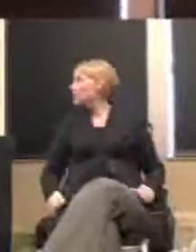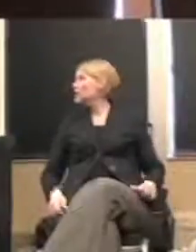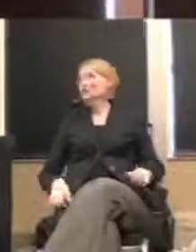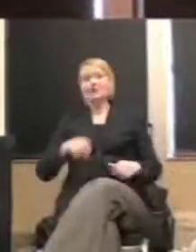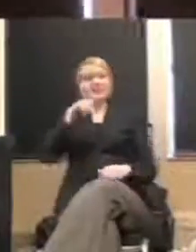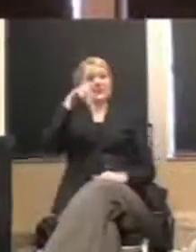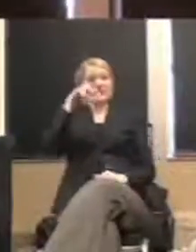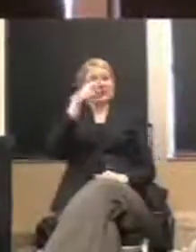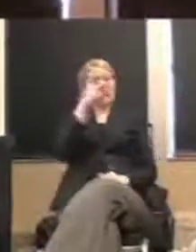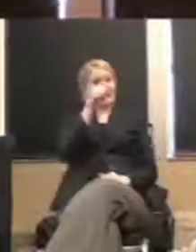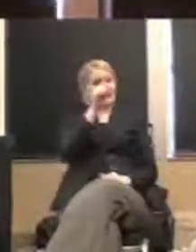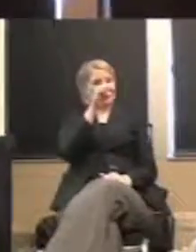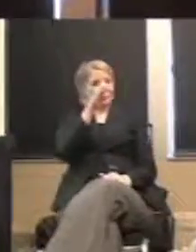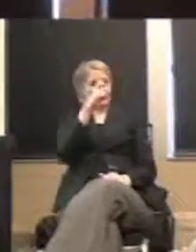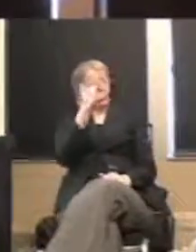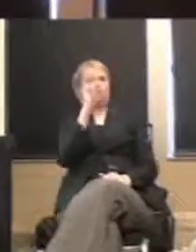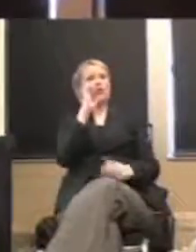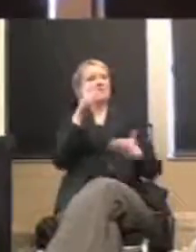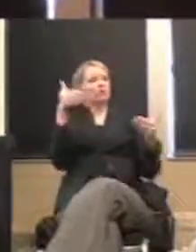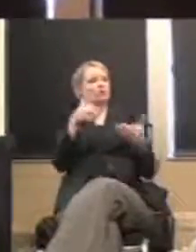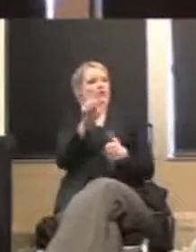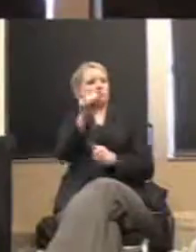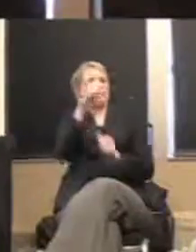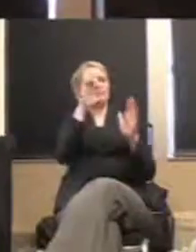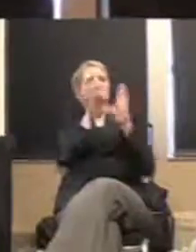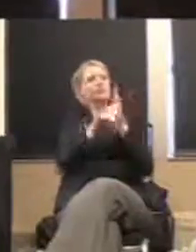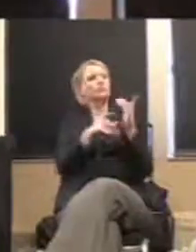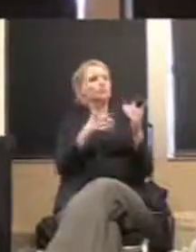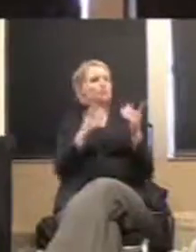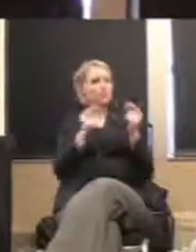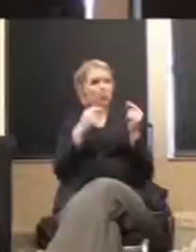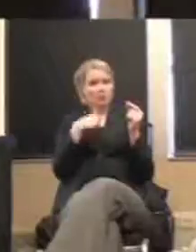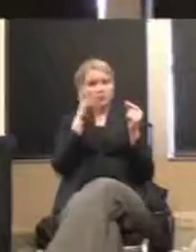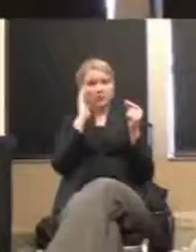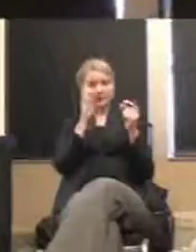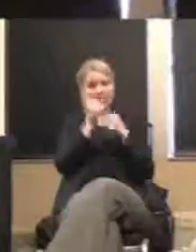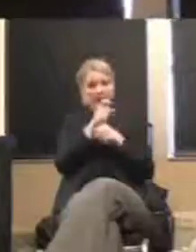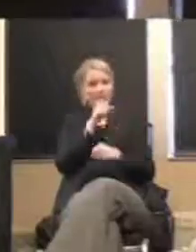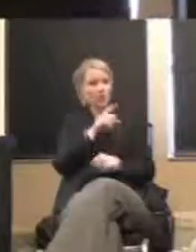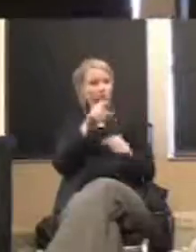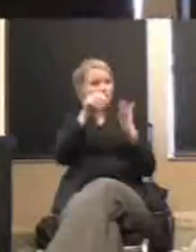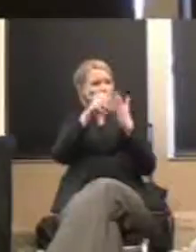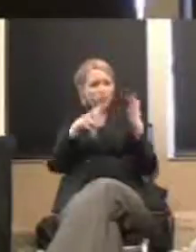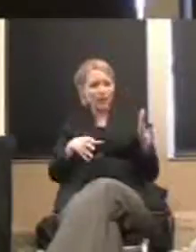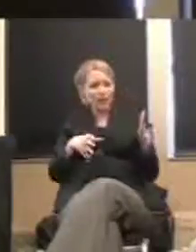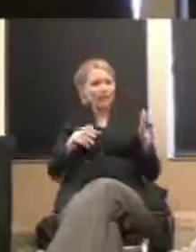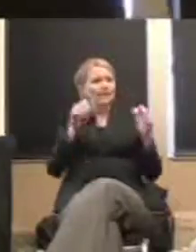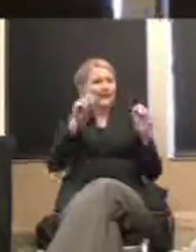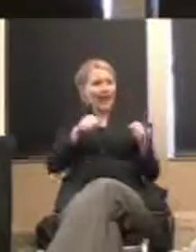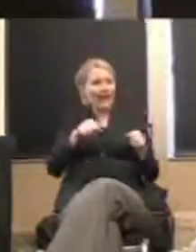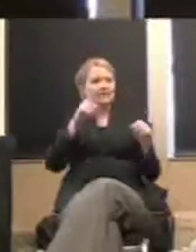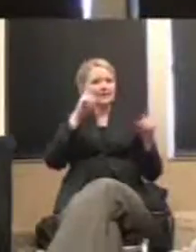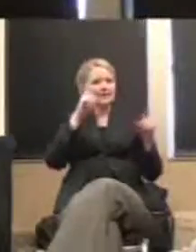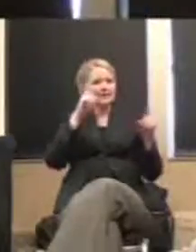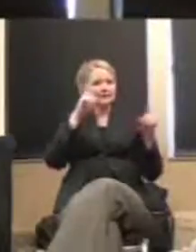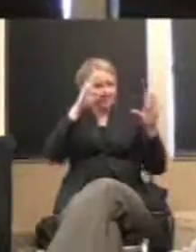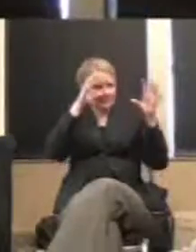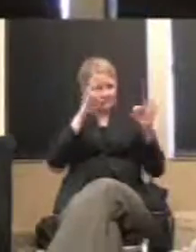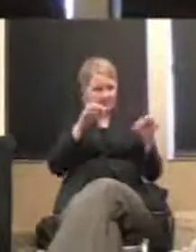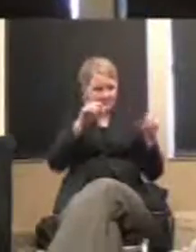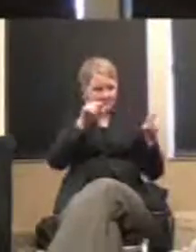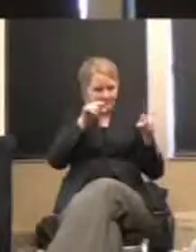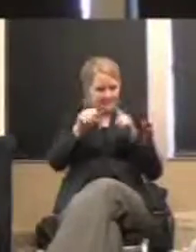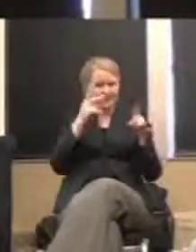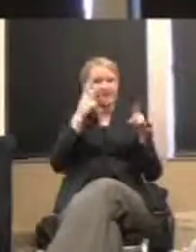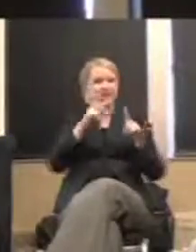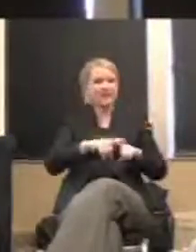And you're going to do correspondence checks, because what you're going to do is you're going to make sure that the student is actually discriminating and that they're actually, the